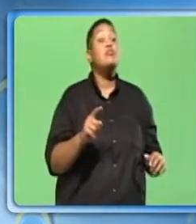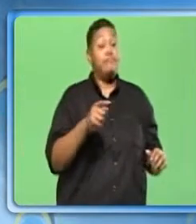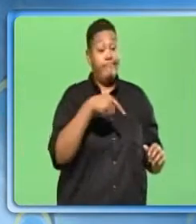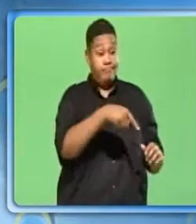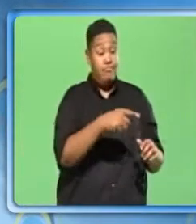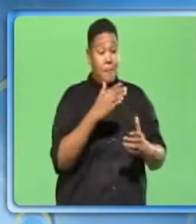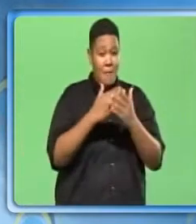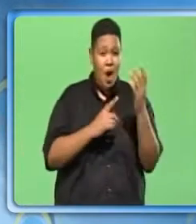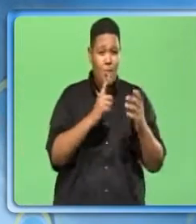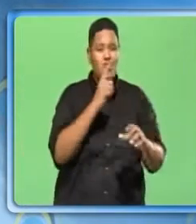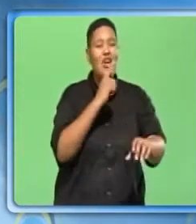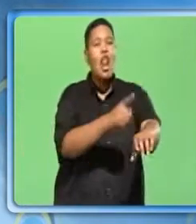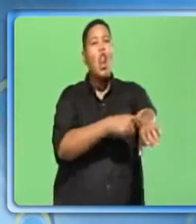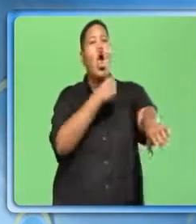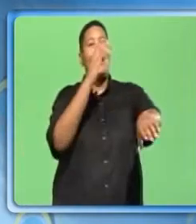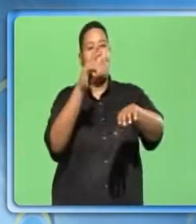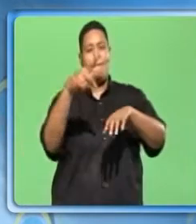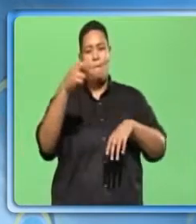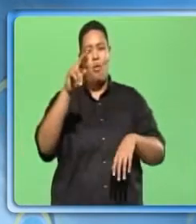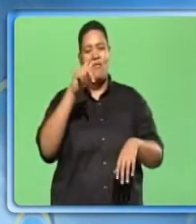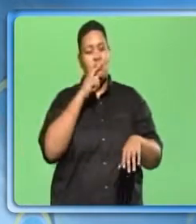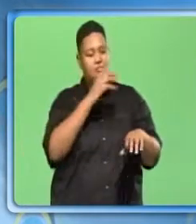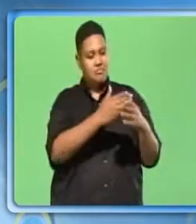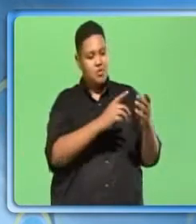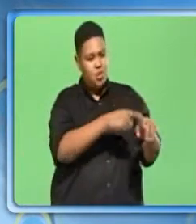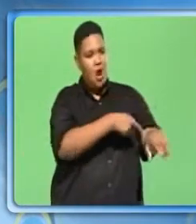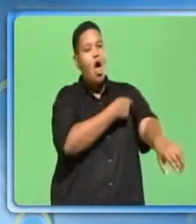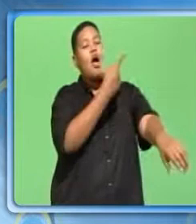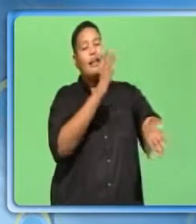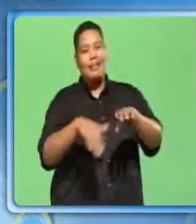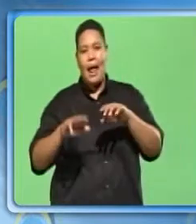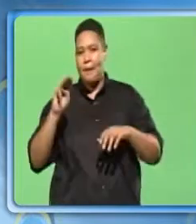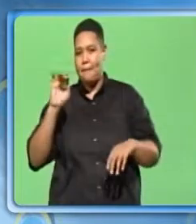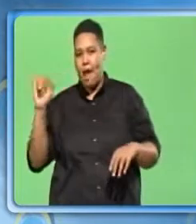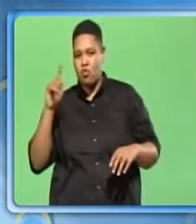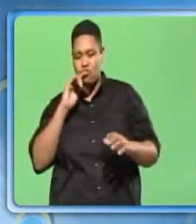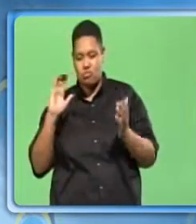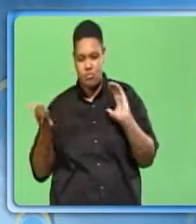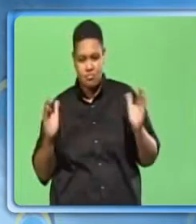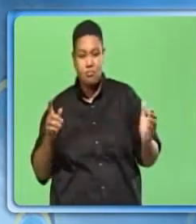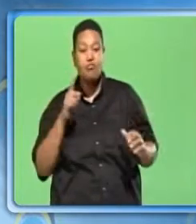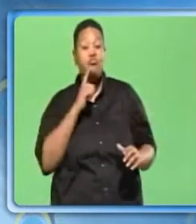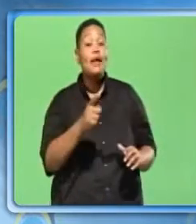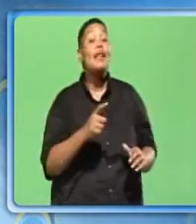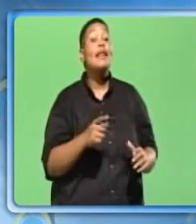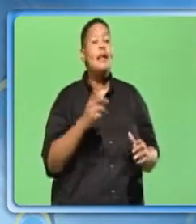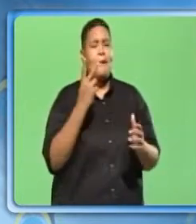prophase. In metaphase 1, the 2 copies of each replicated chromosome pair